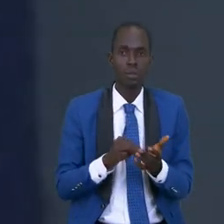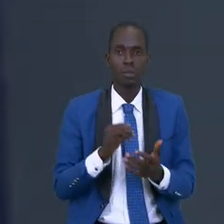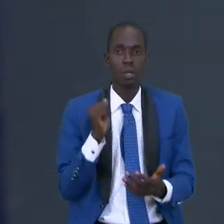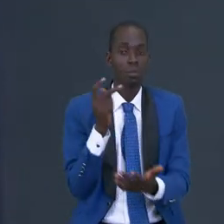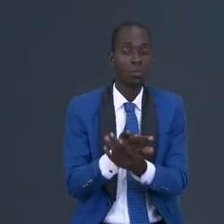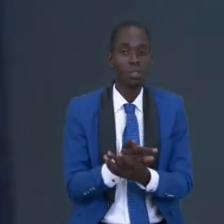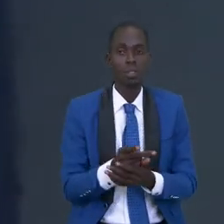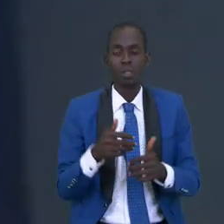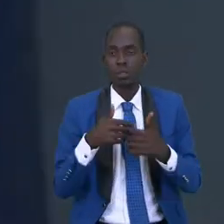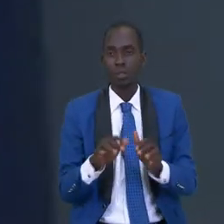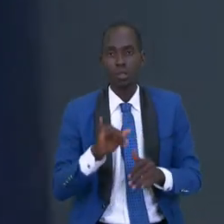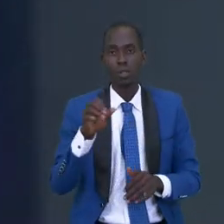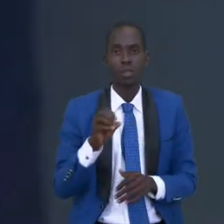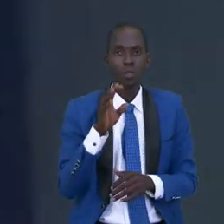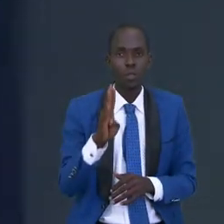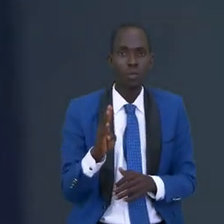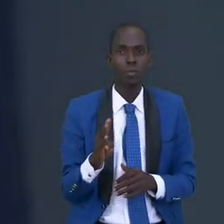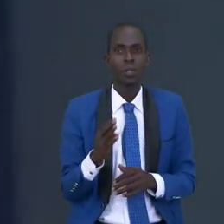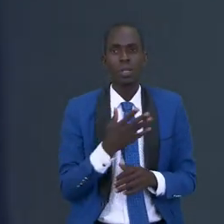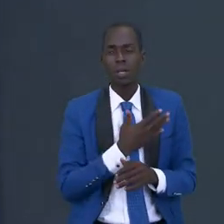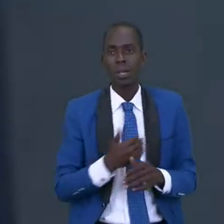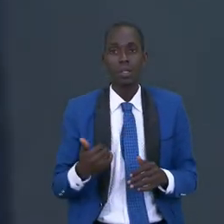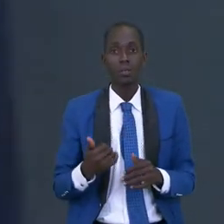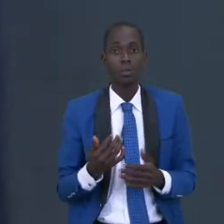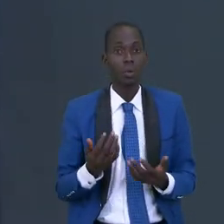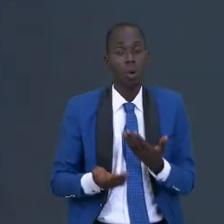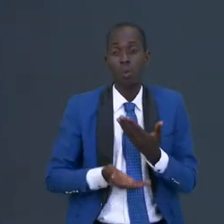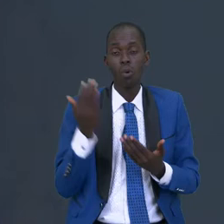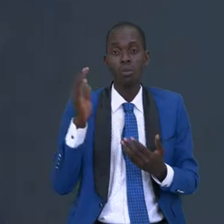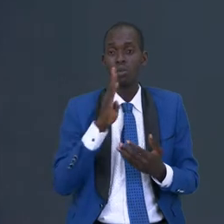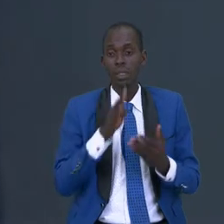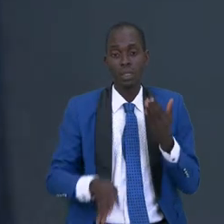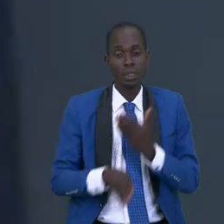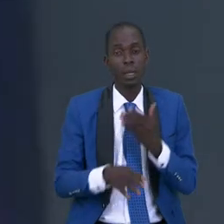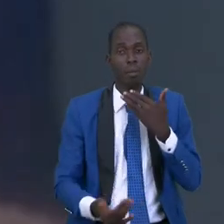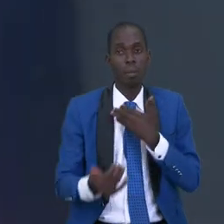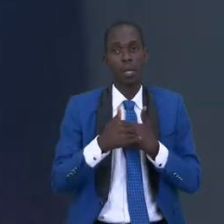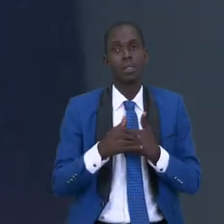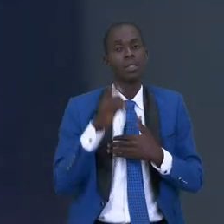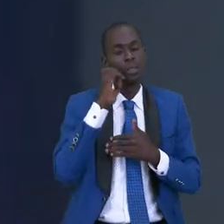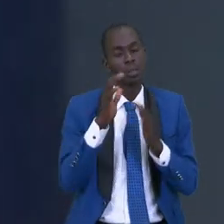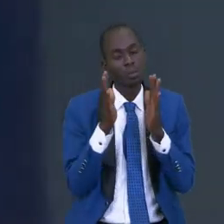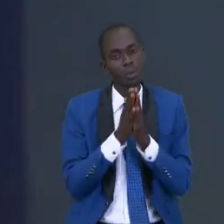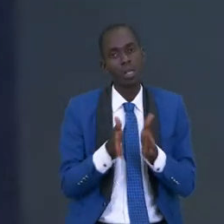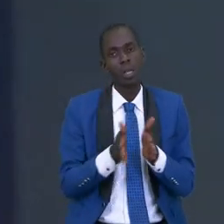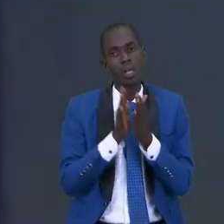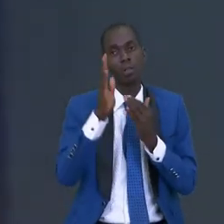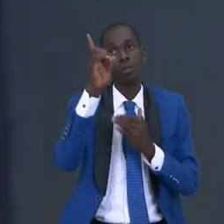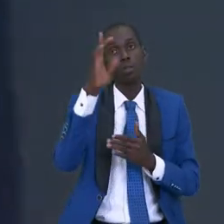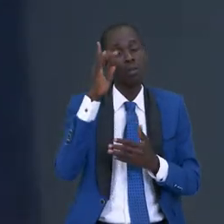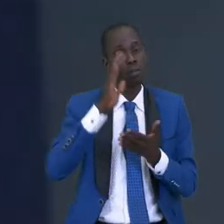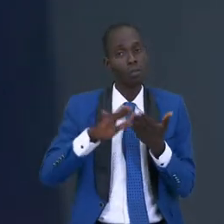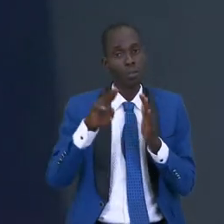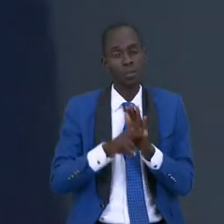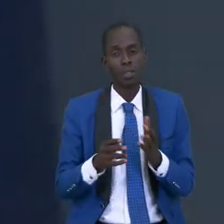immigration privileges, and I was being threatened to be deported. I retraced my step back to God. I repented of my